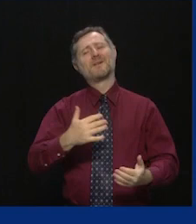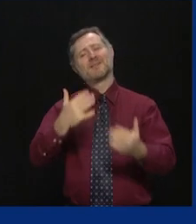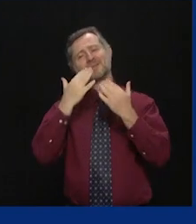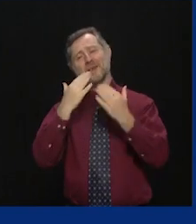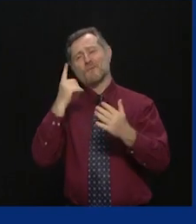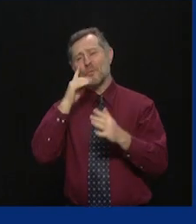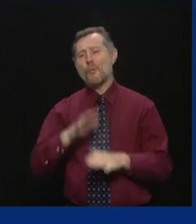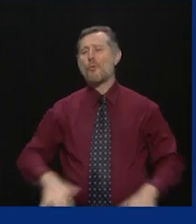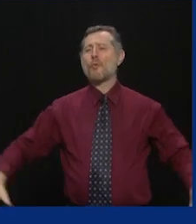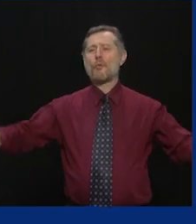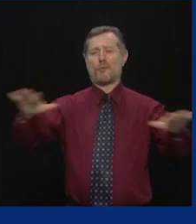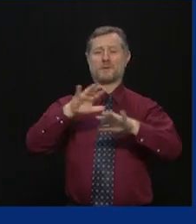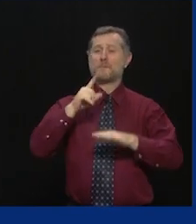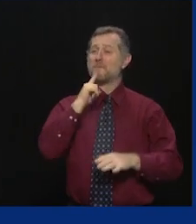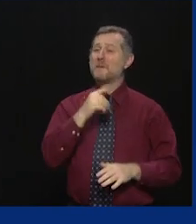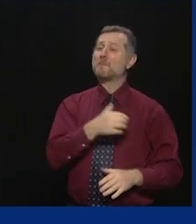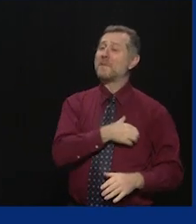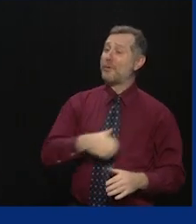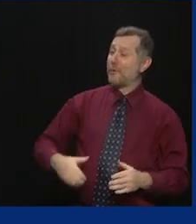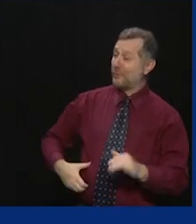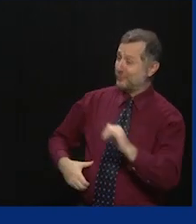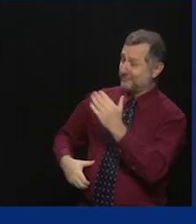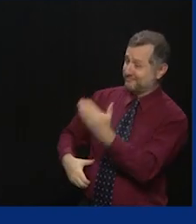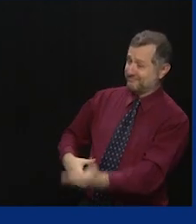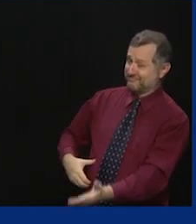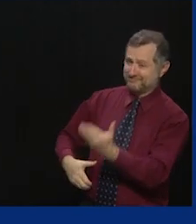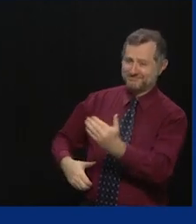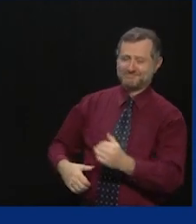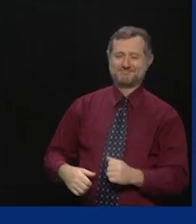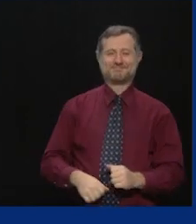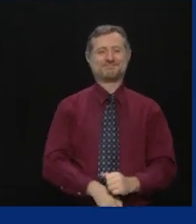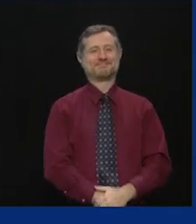Mayor, if you would, I'm sure you have some thoughts.